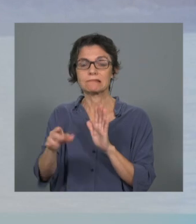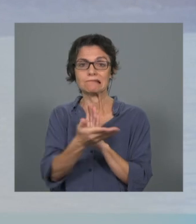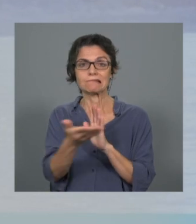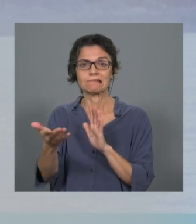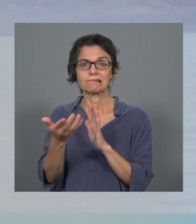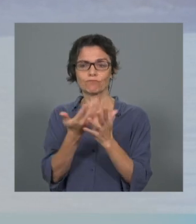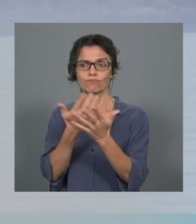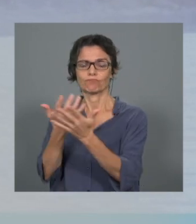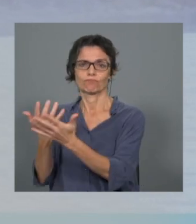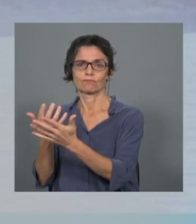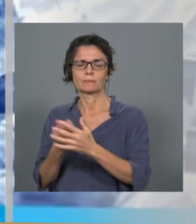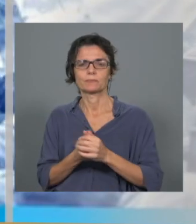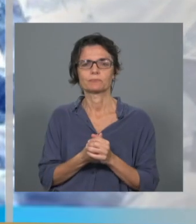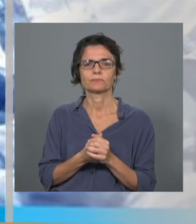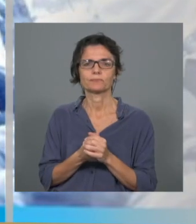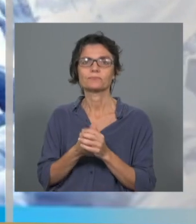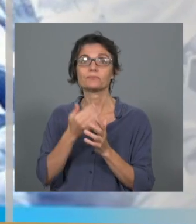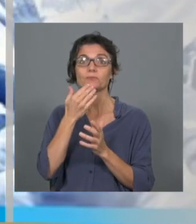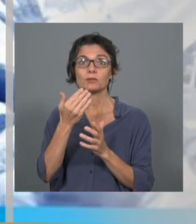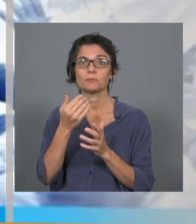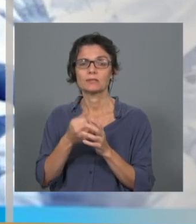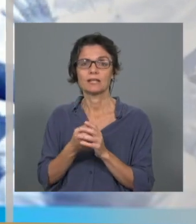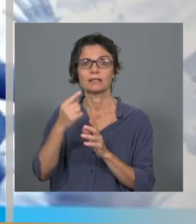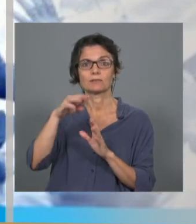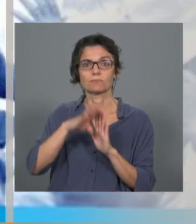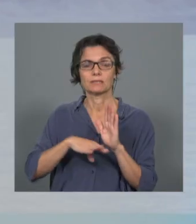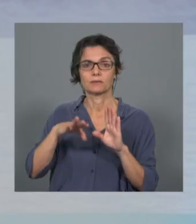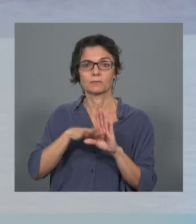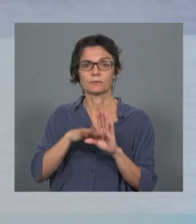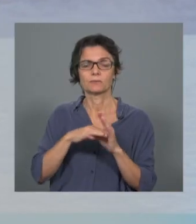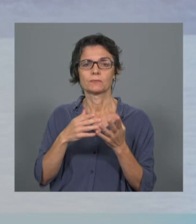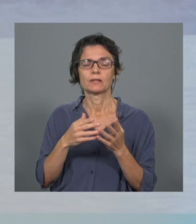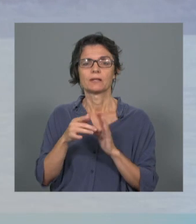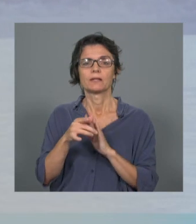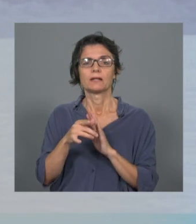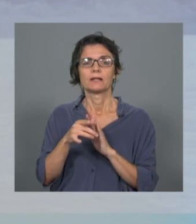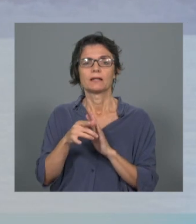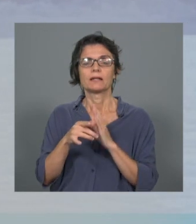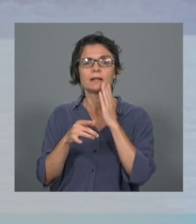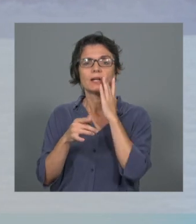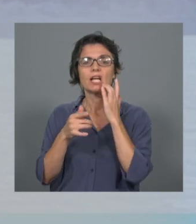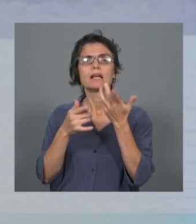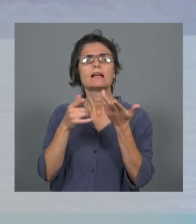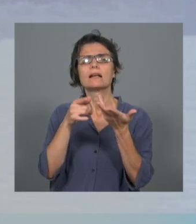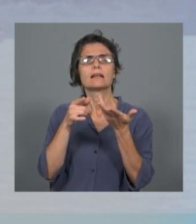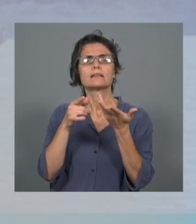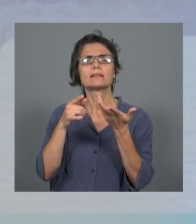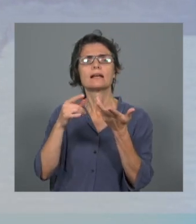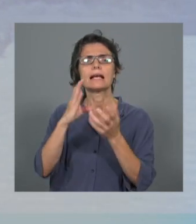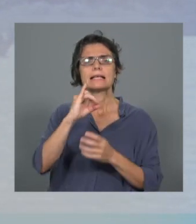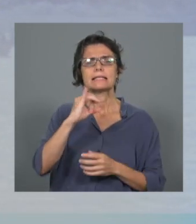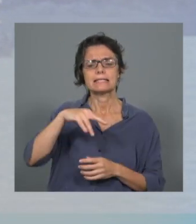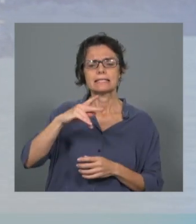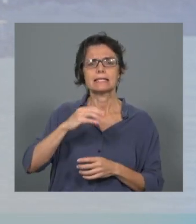estar connosco. A Cinemundo distribui este filme entre nós. Fátima, estamos também